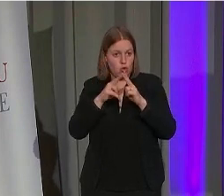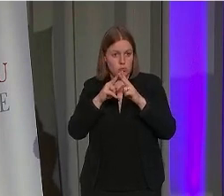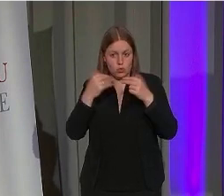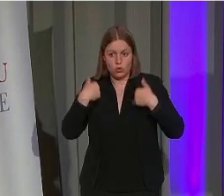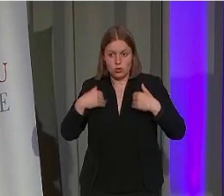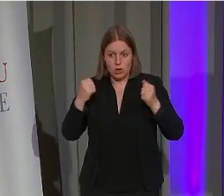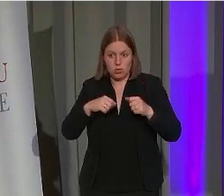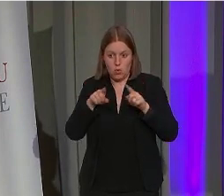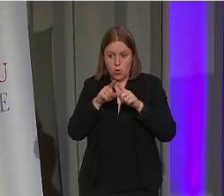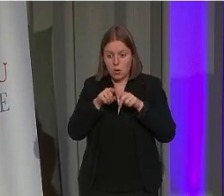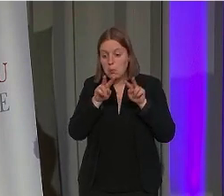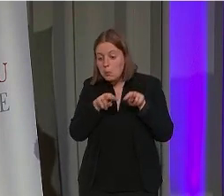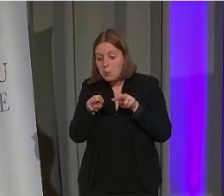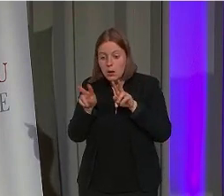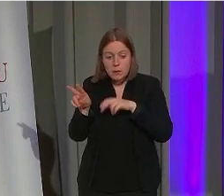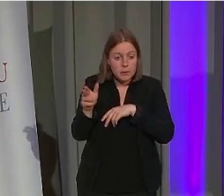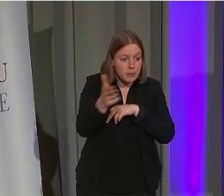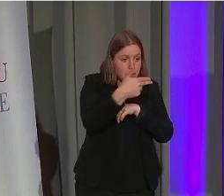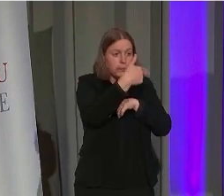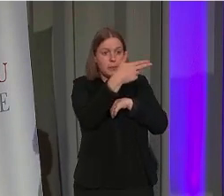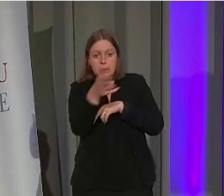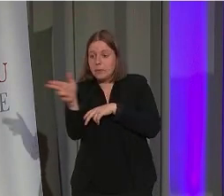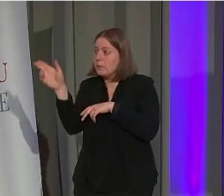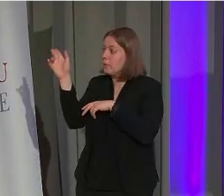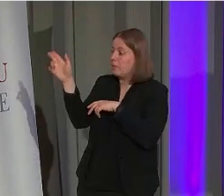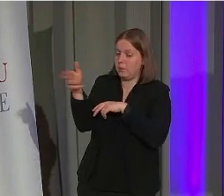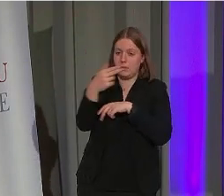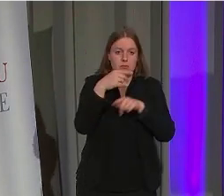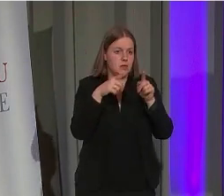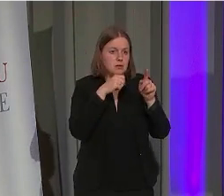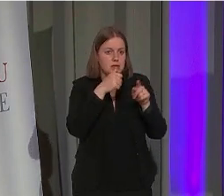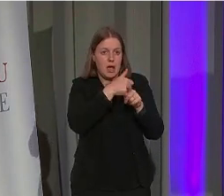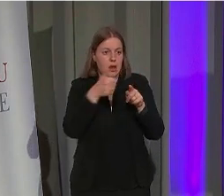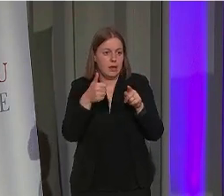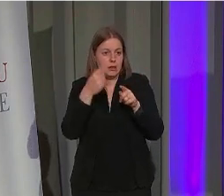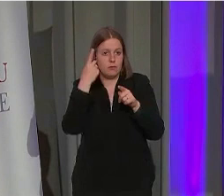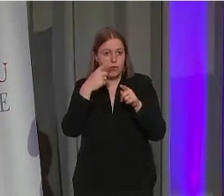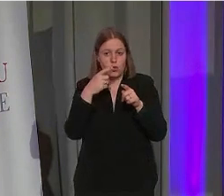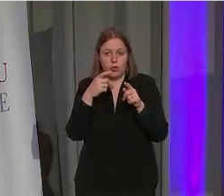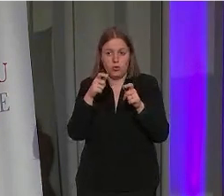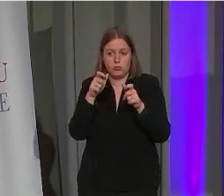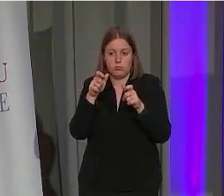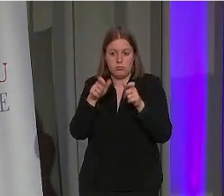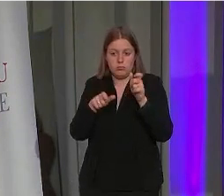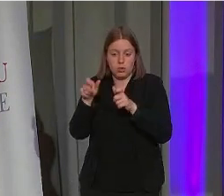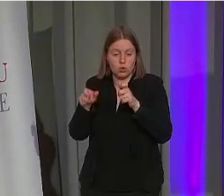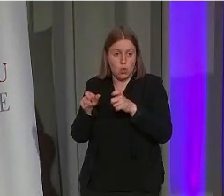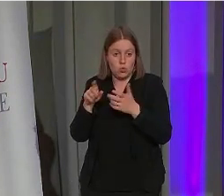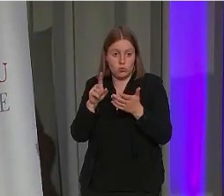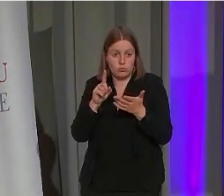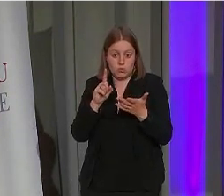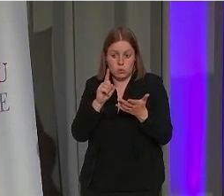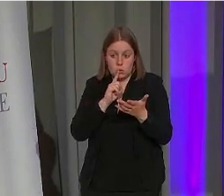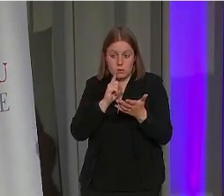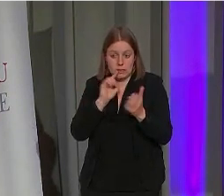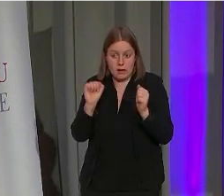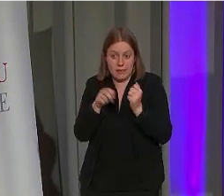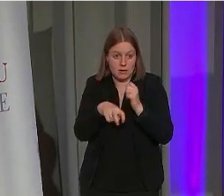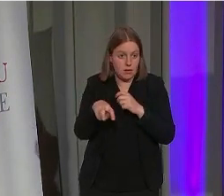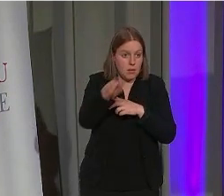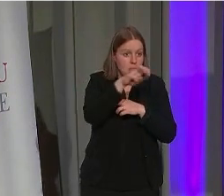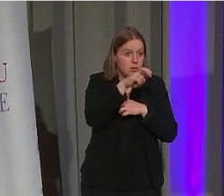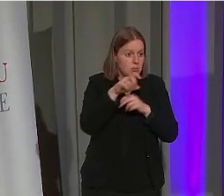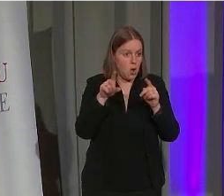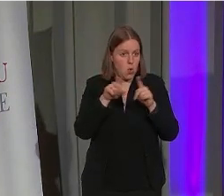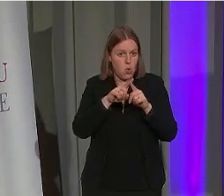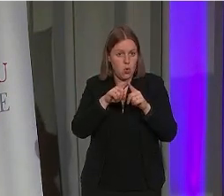a virtual tour of the Gruuthuuse Museum. So that's not only nice for people